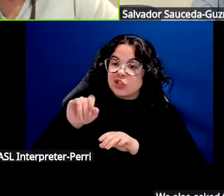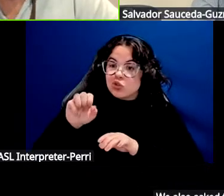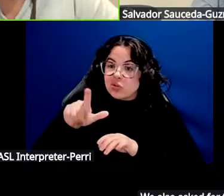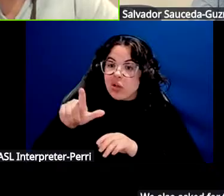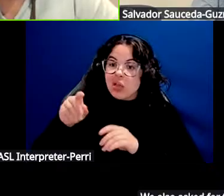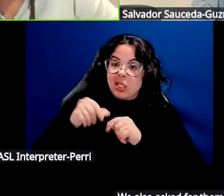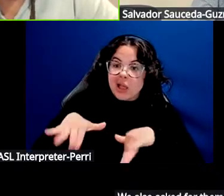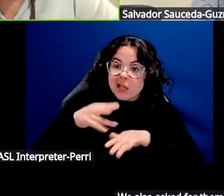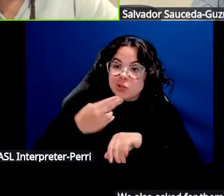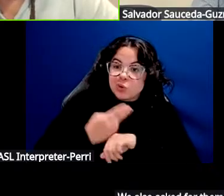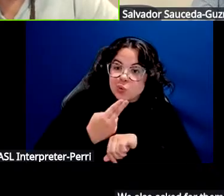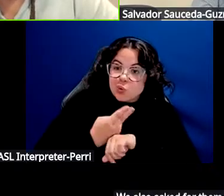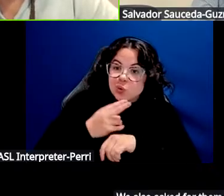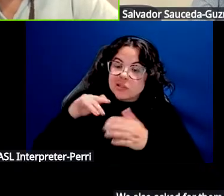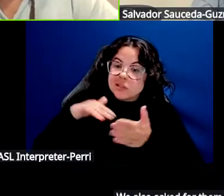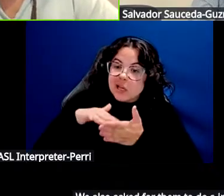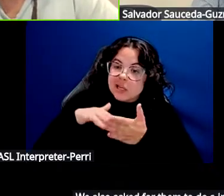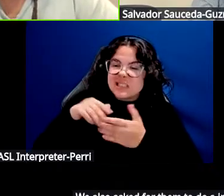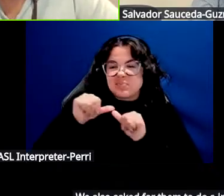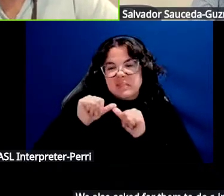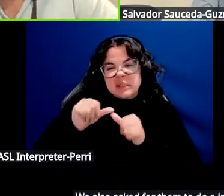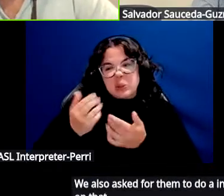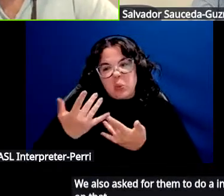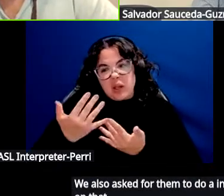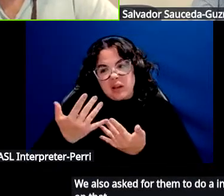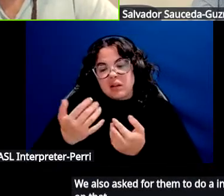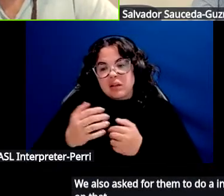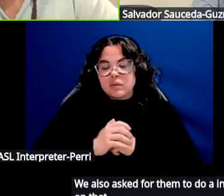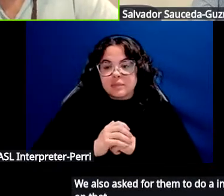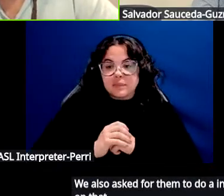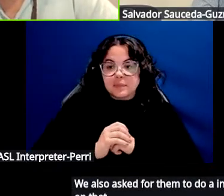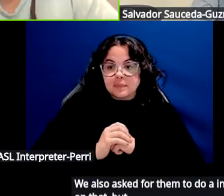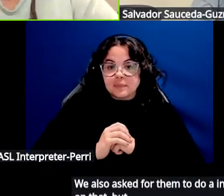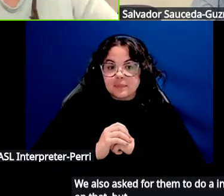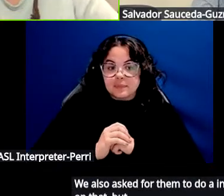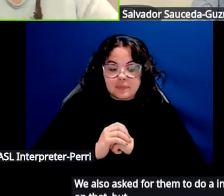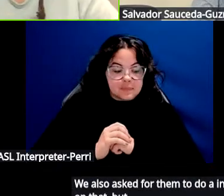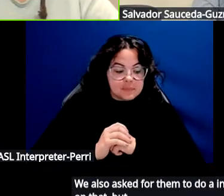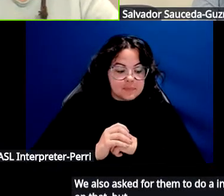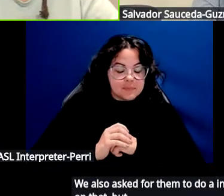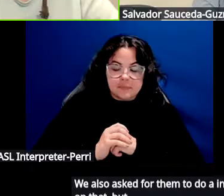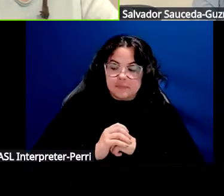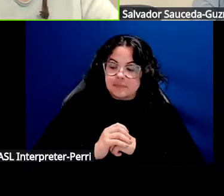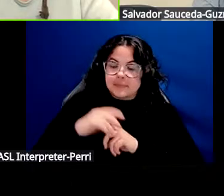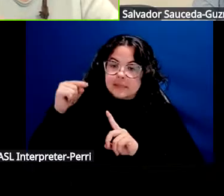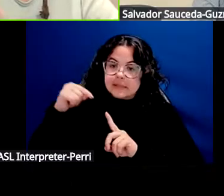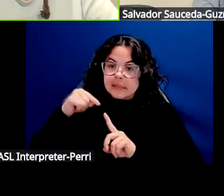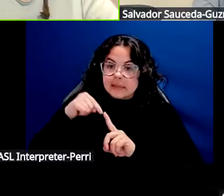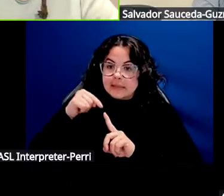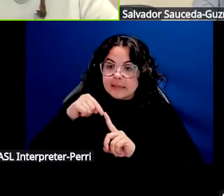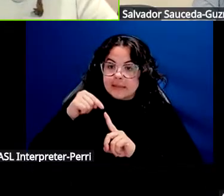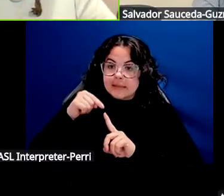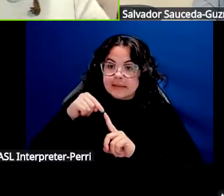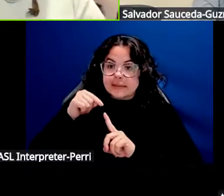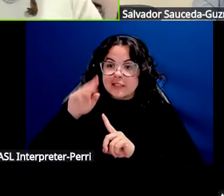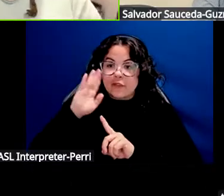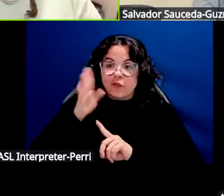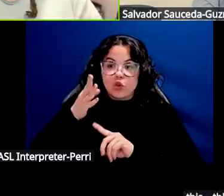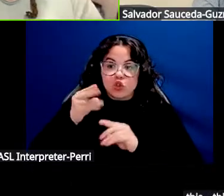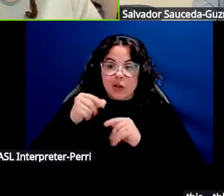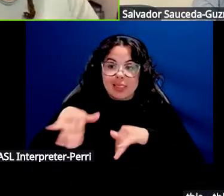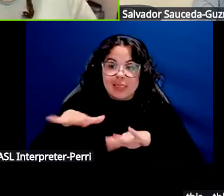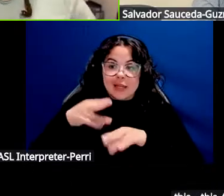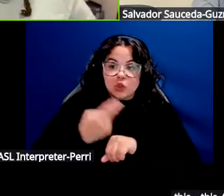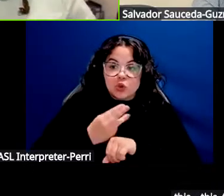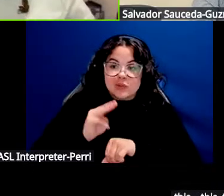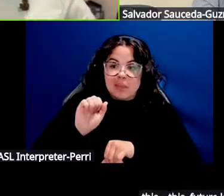study. We're still waiting on that, but this future land use map, and it's called